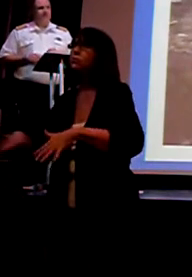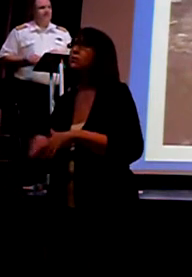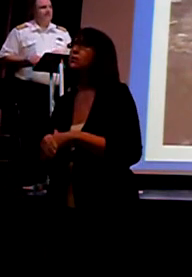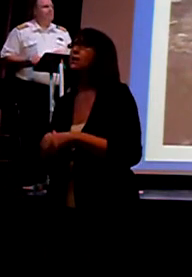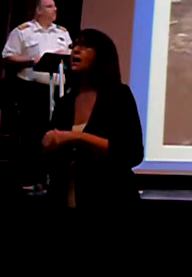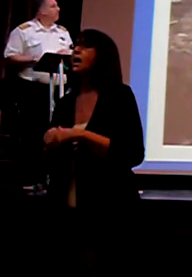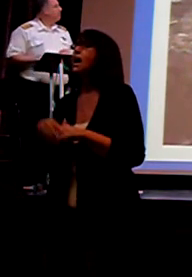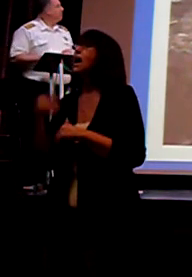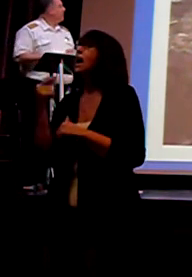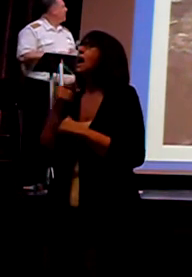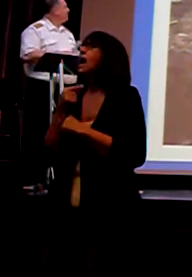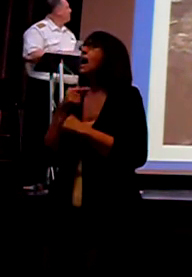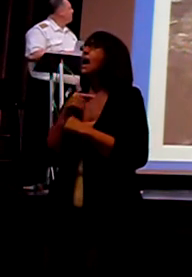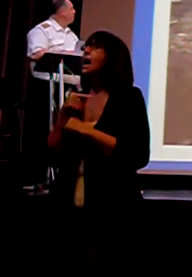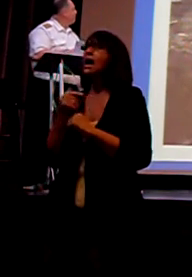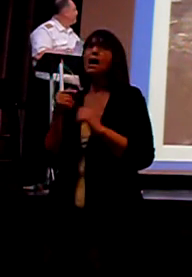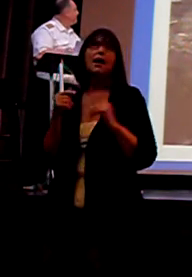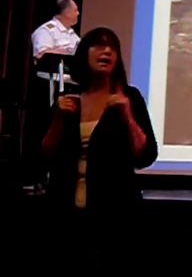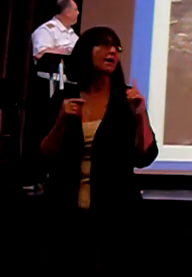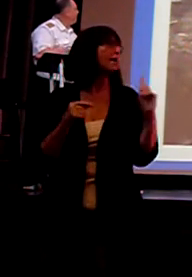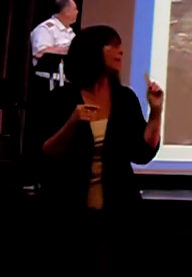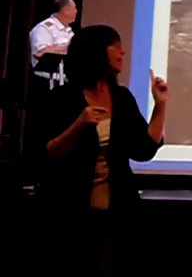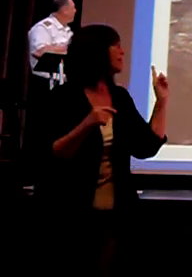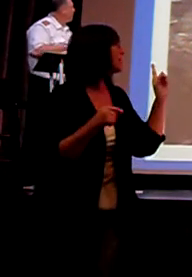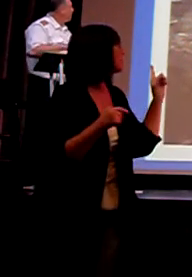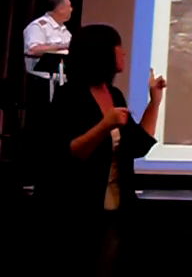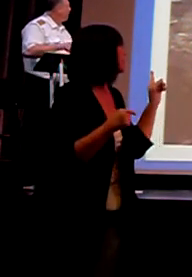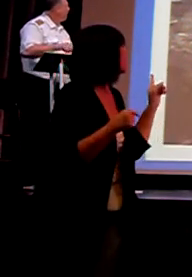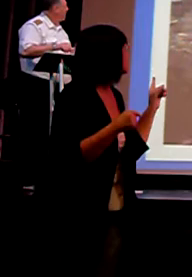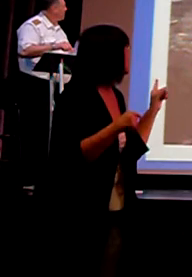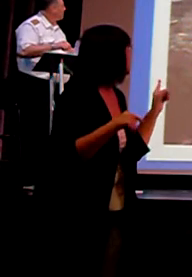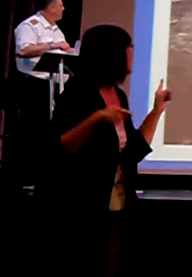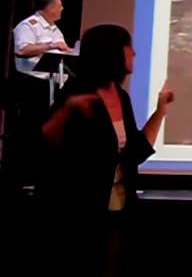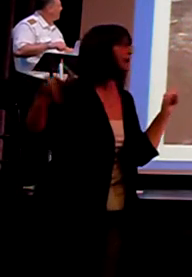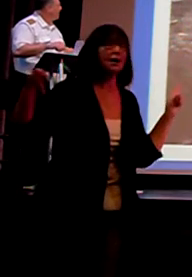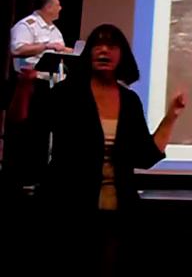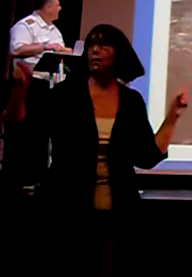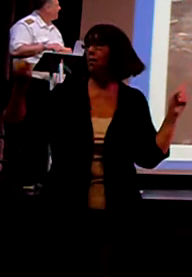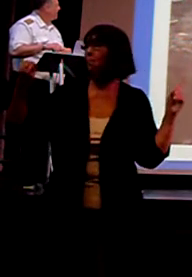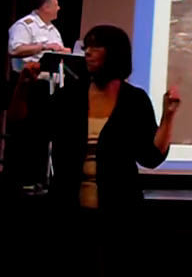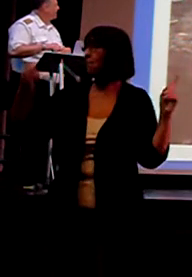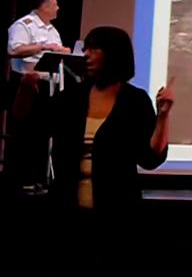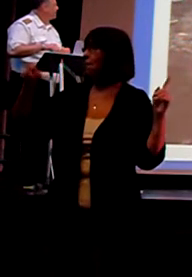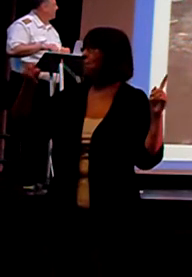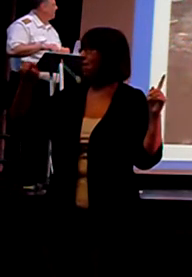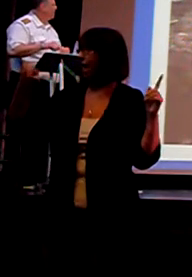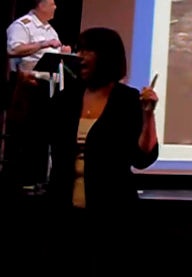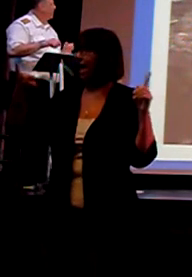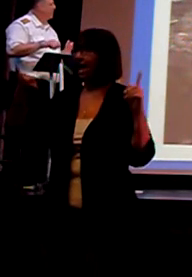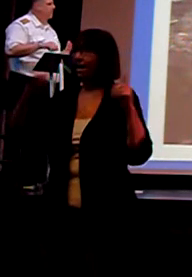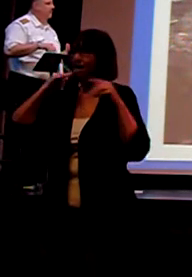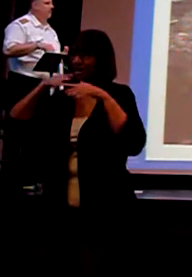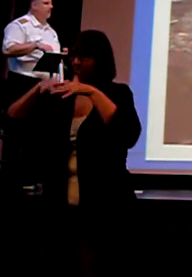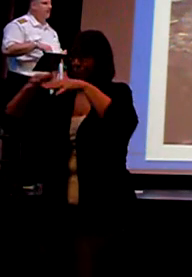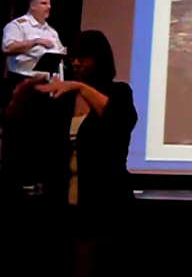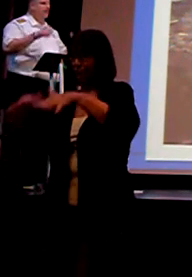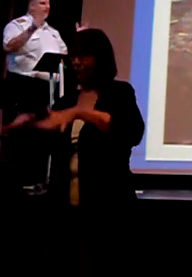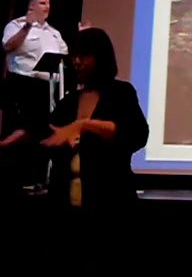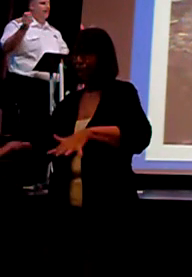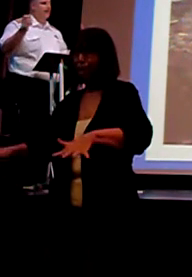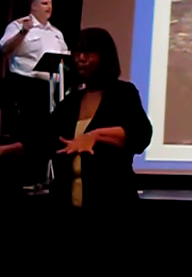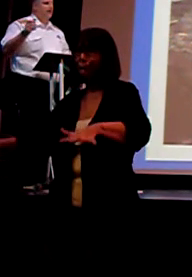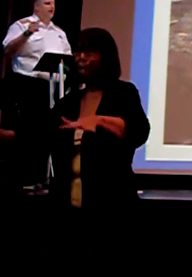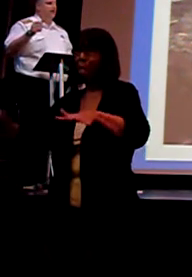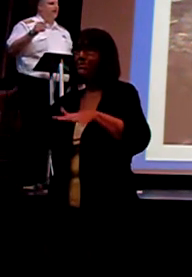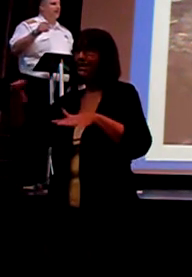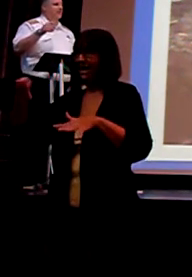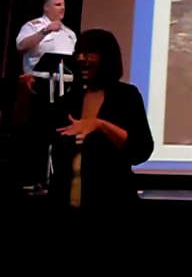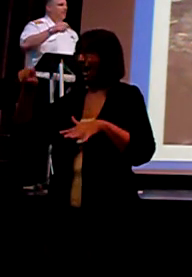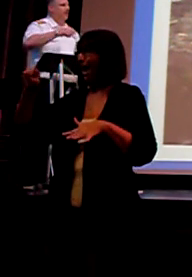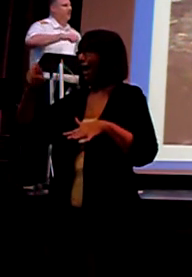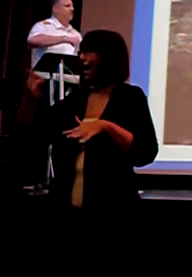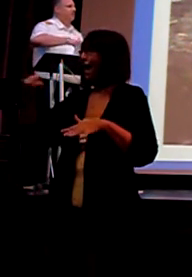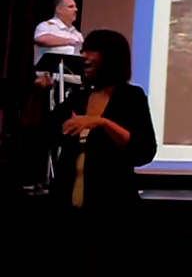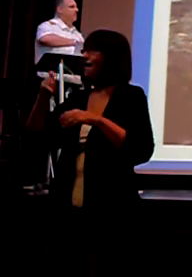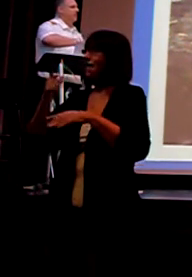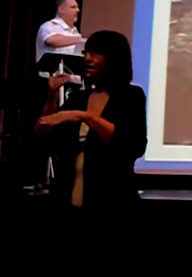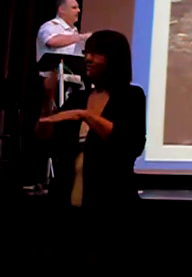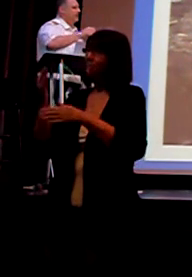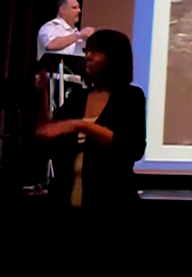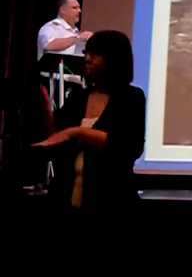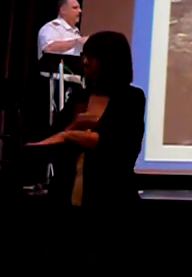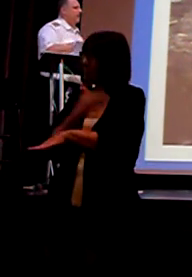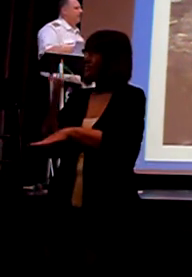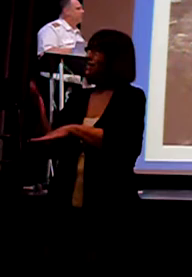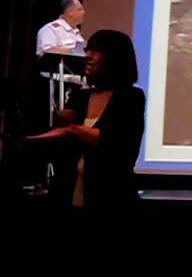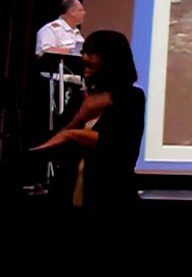this is Pompeii, so all of this area were covered by ash. And then, of course, they have made the excavations